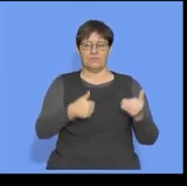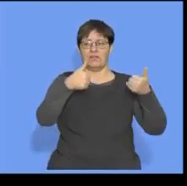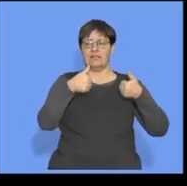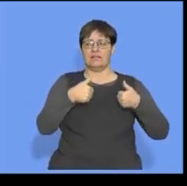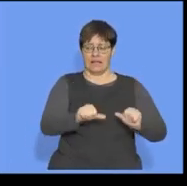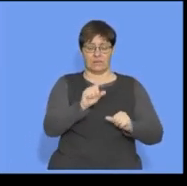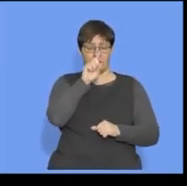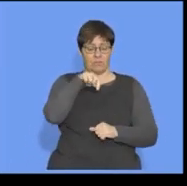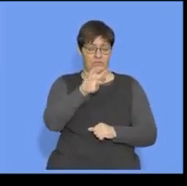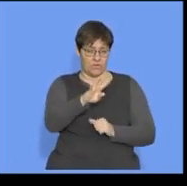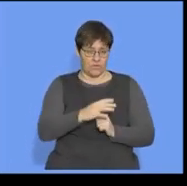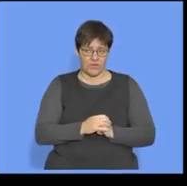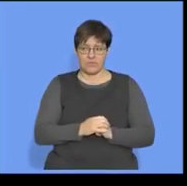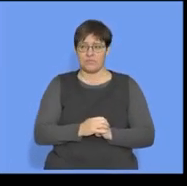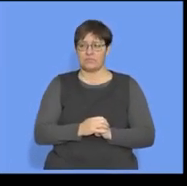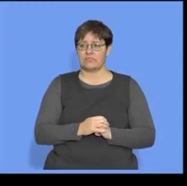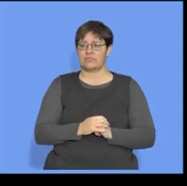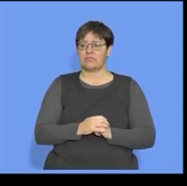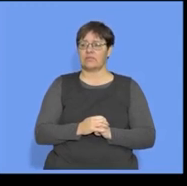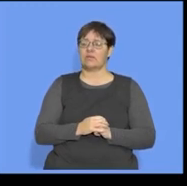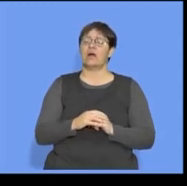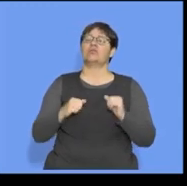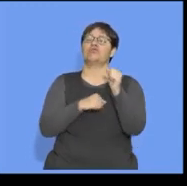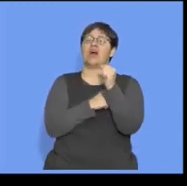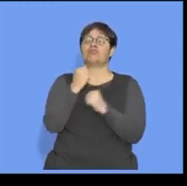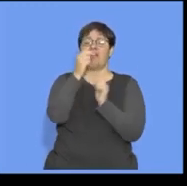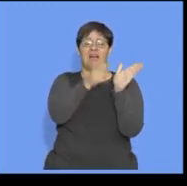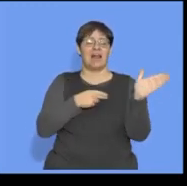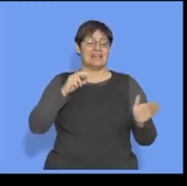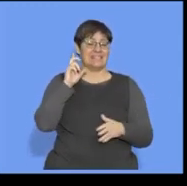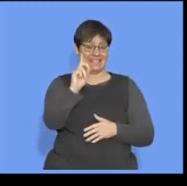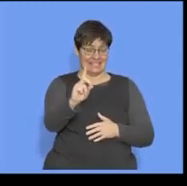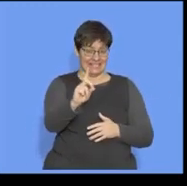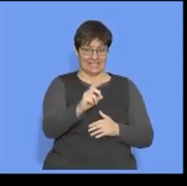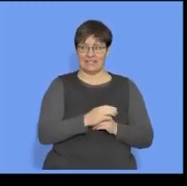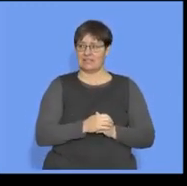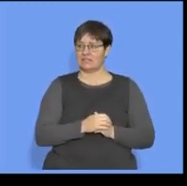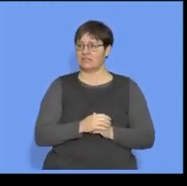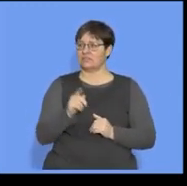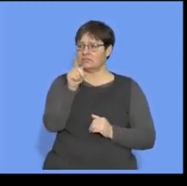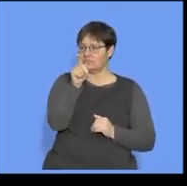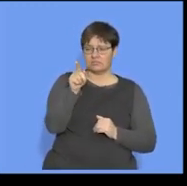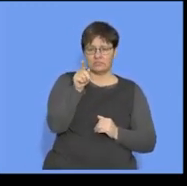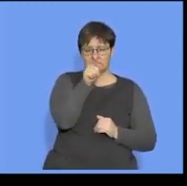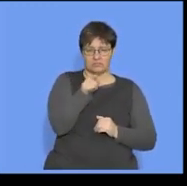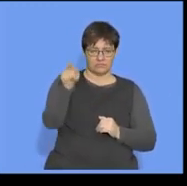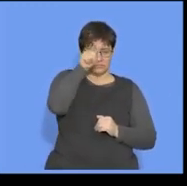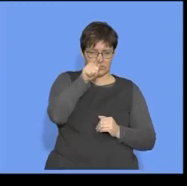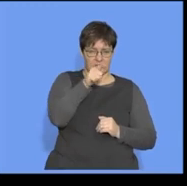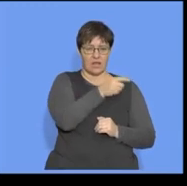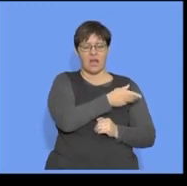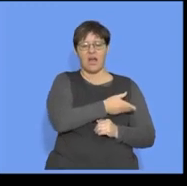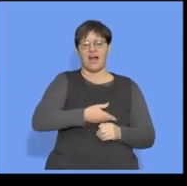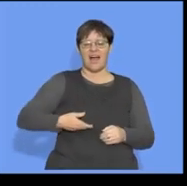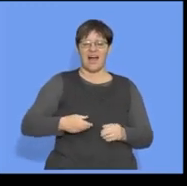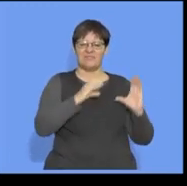Then we move to the next question. It says the structure labeled D, which is